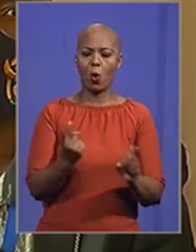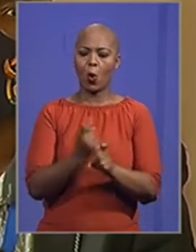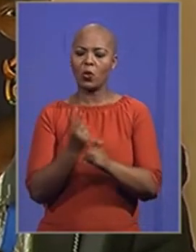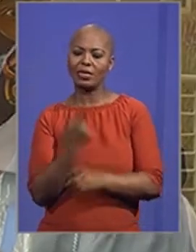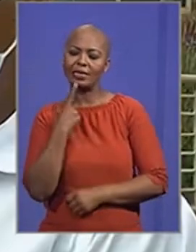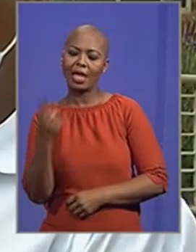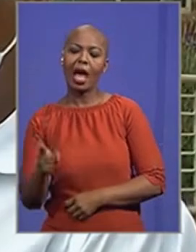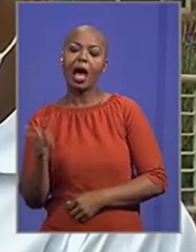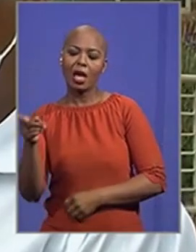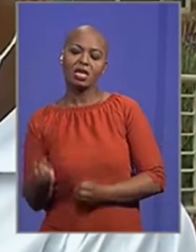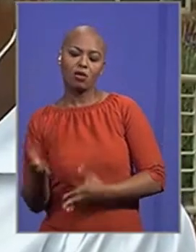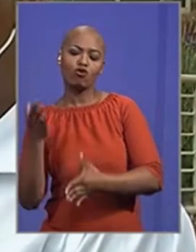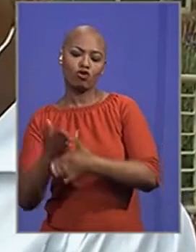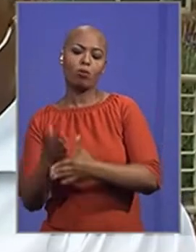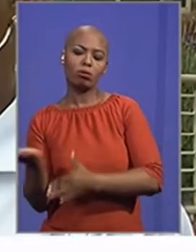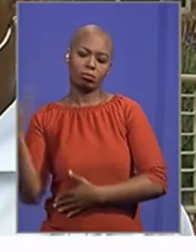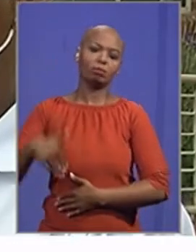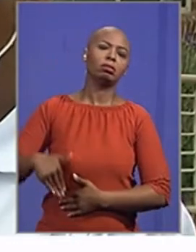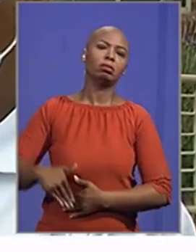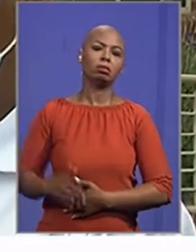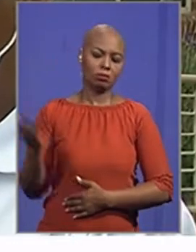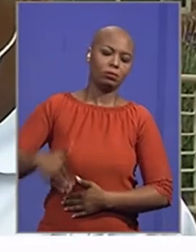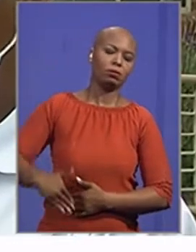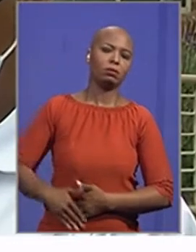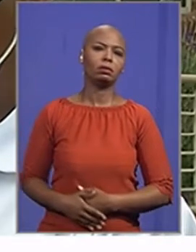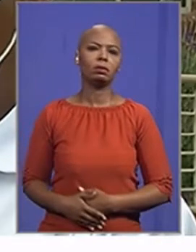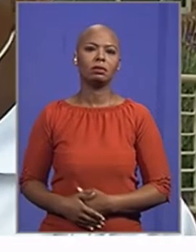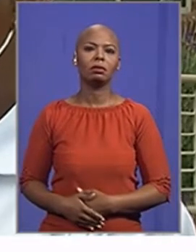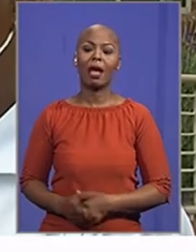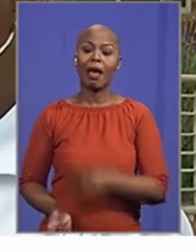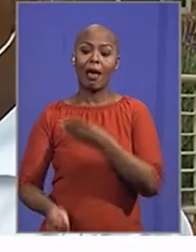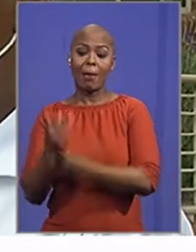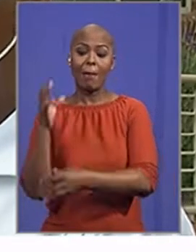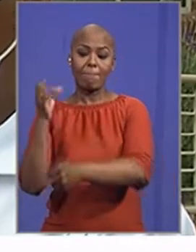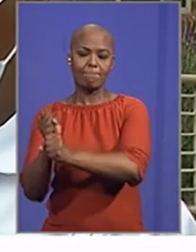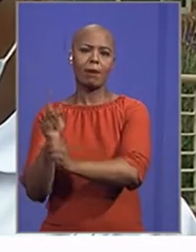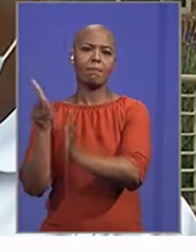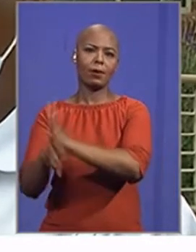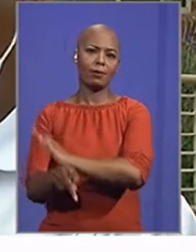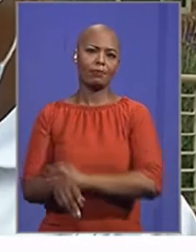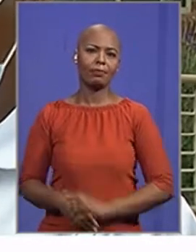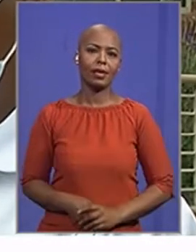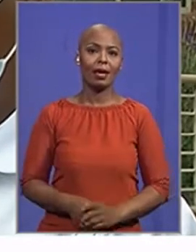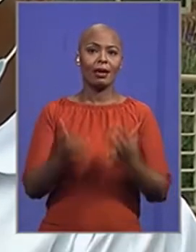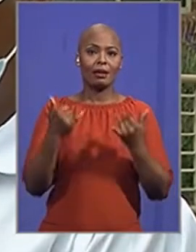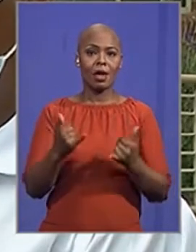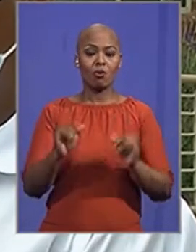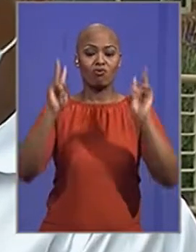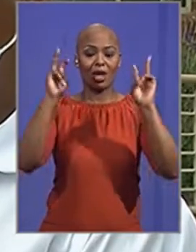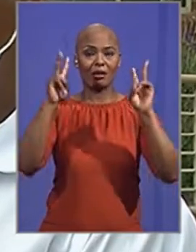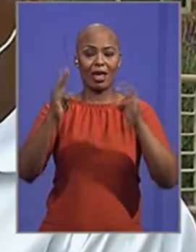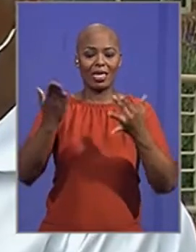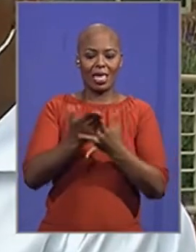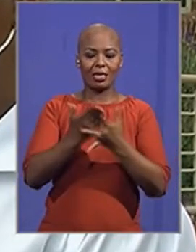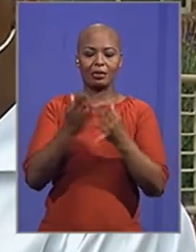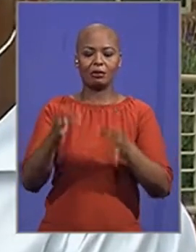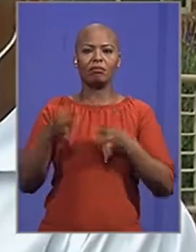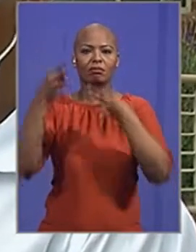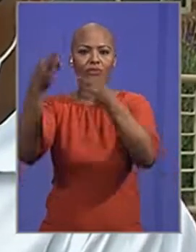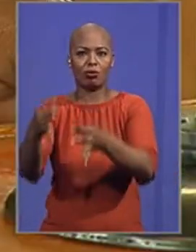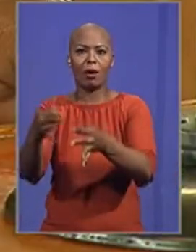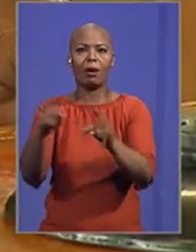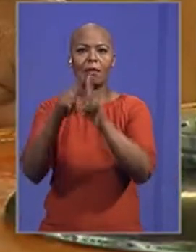The DPP took the decision that when the matter is ready, he will be tried in Polokwane High Court. At this stage, Dube